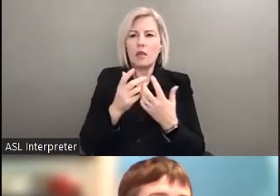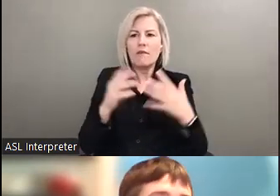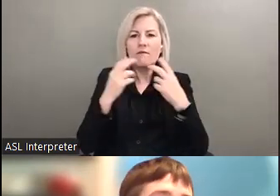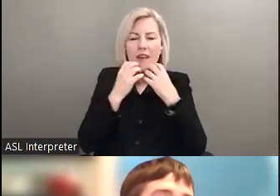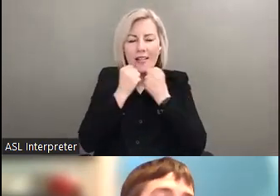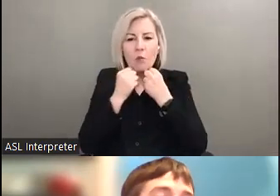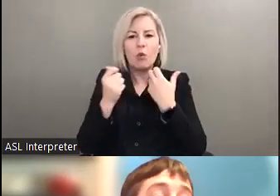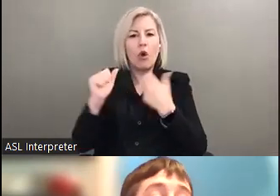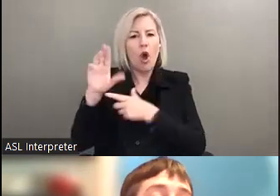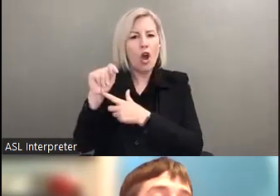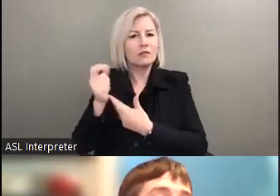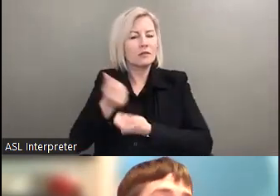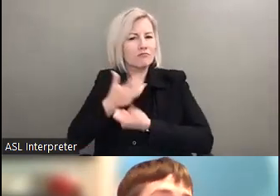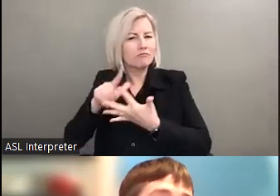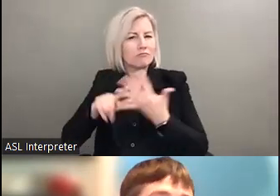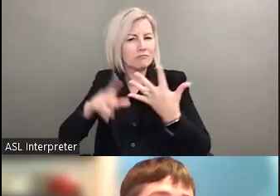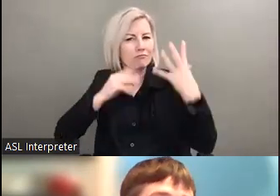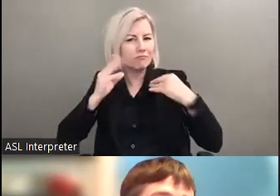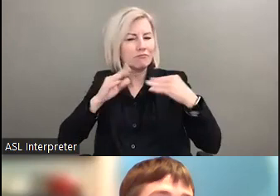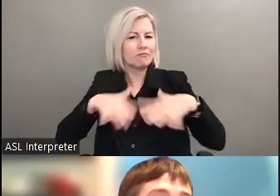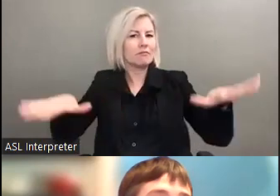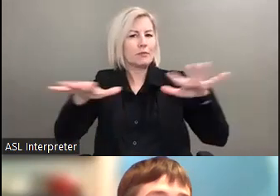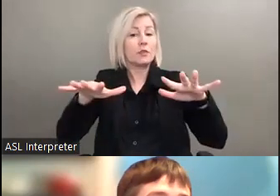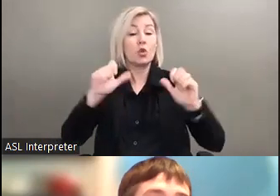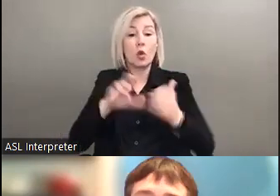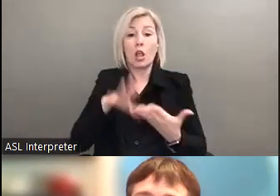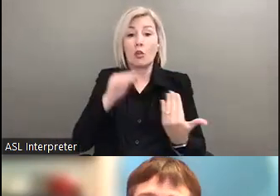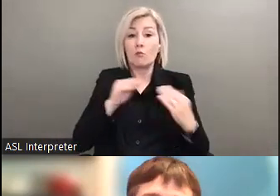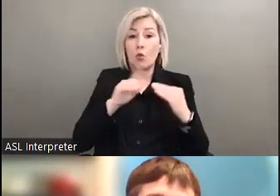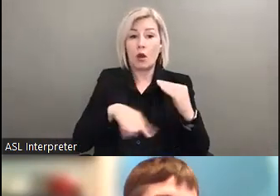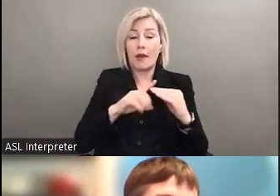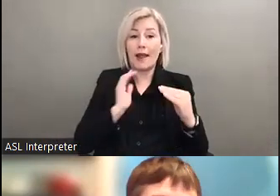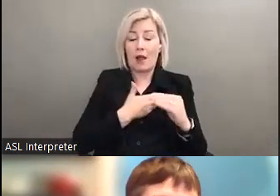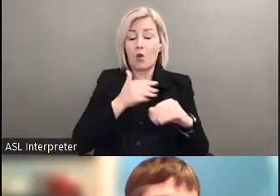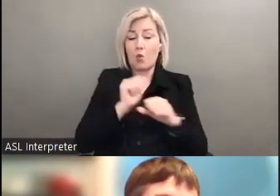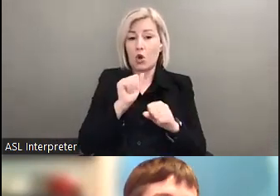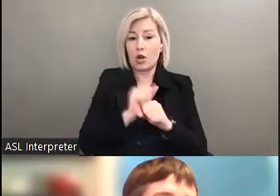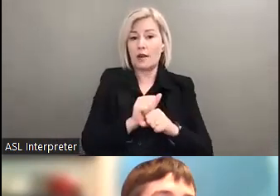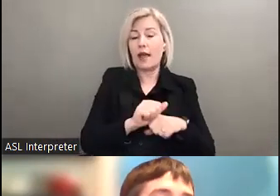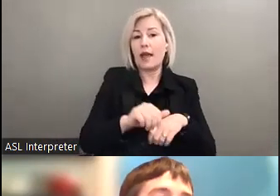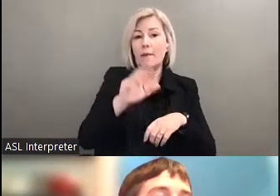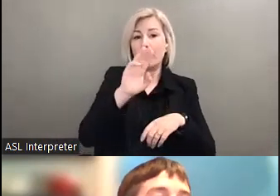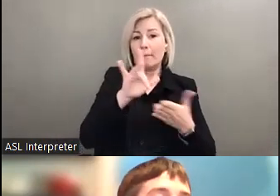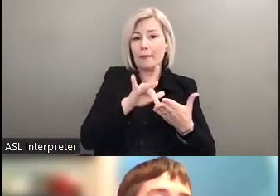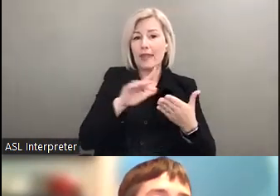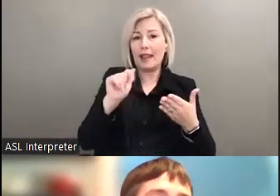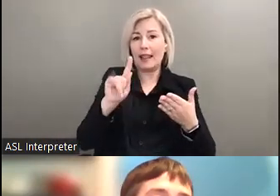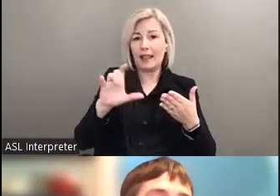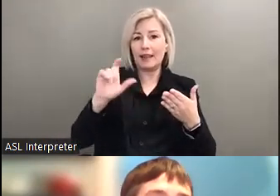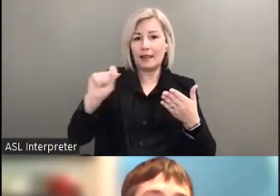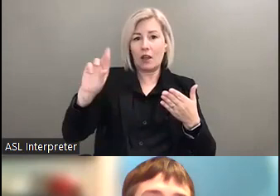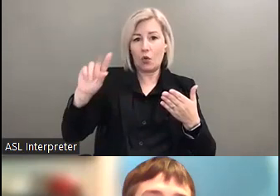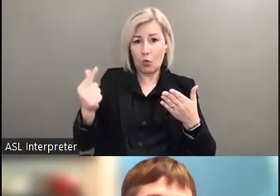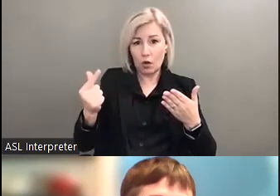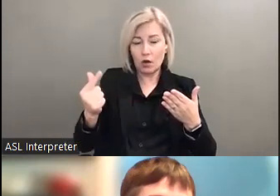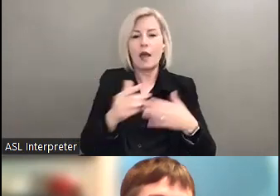beyond. You can learn more about MidAtlantic Arts and our work at midatlanticarts.org and about all of the